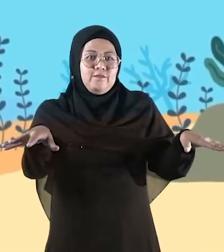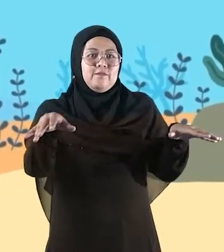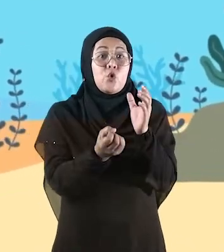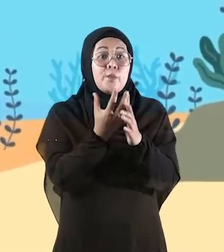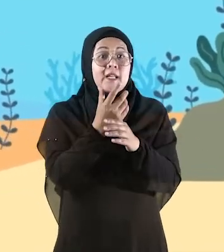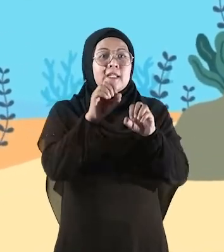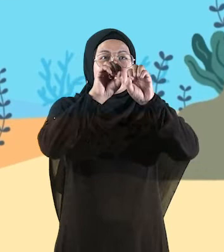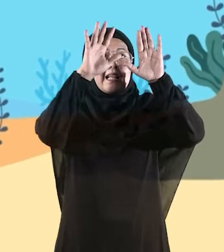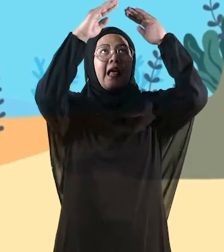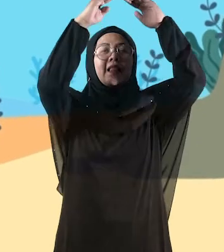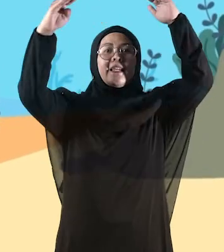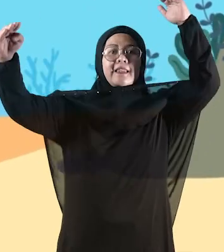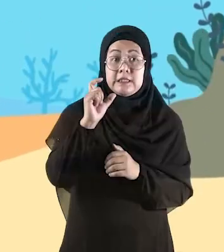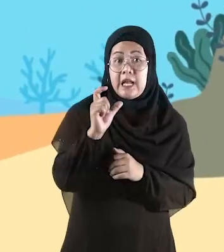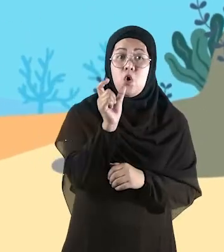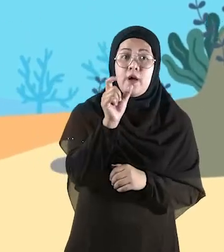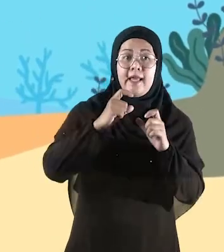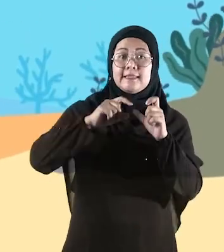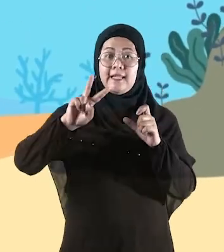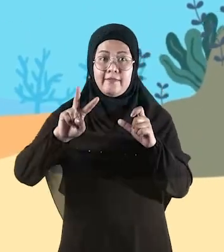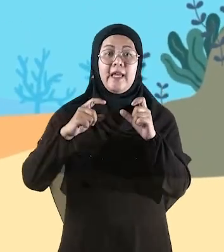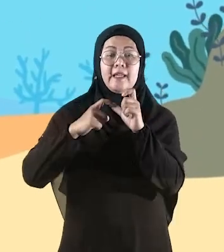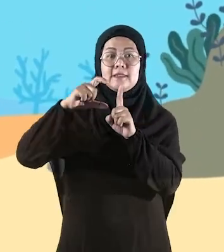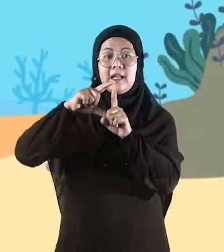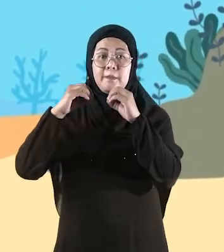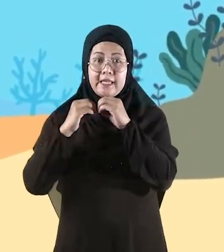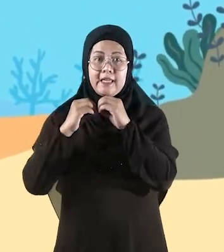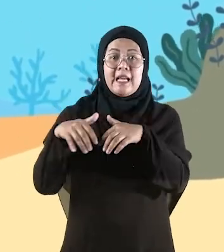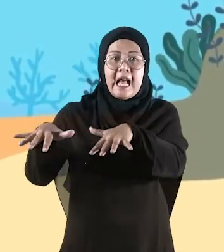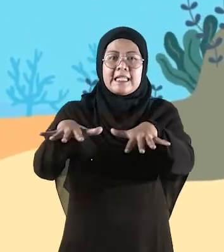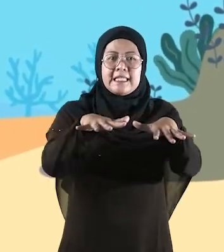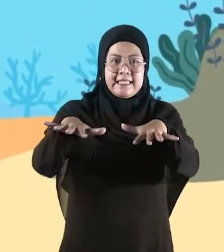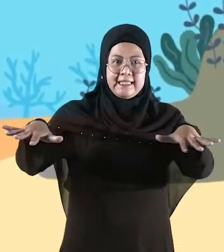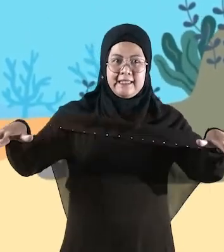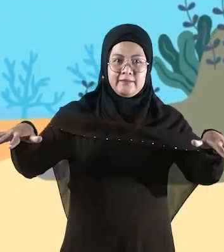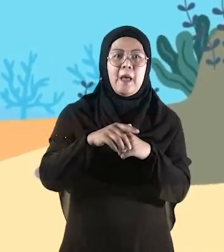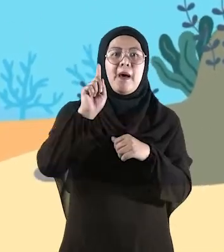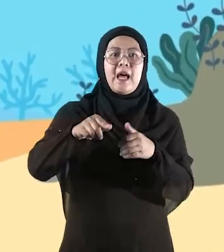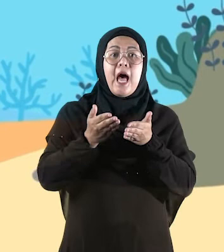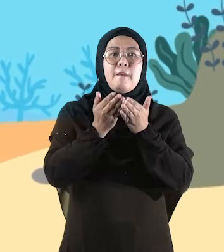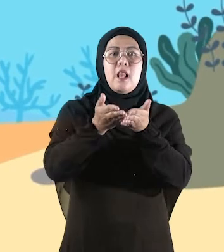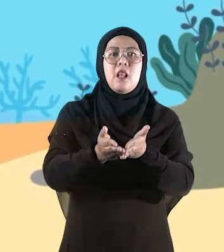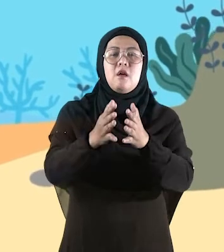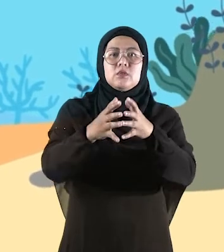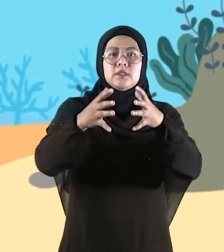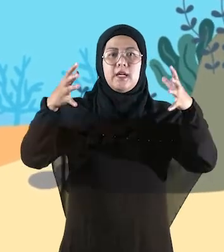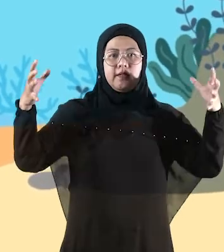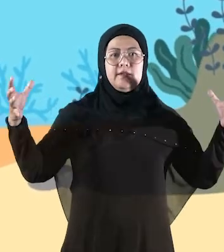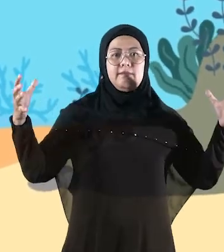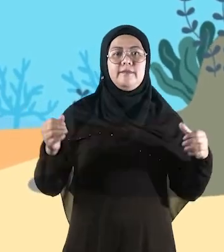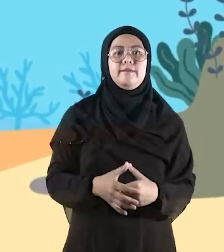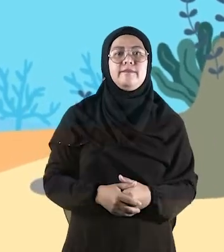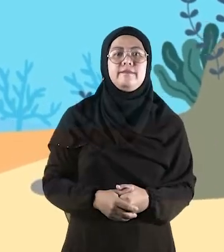data using optical satellite image data sources. Both methods are used in shallow waters unreachable by large